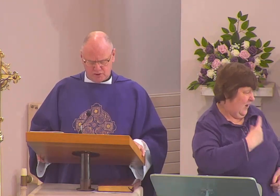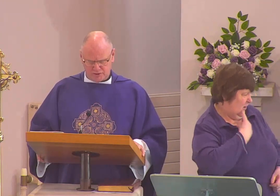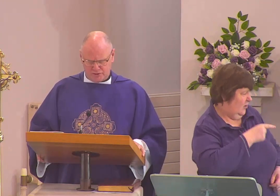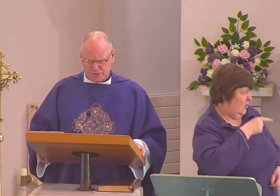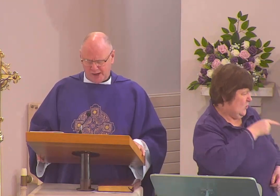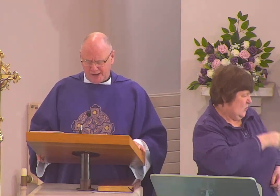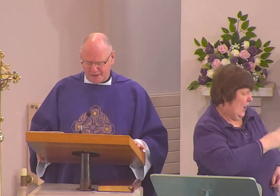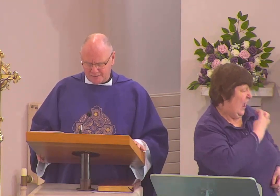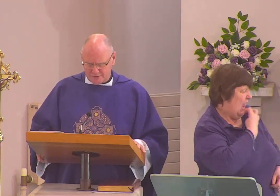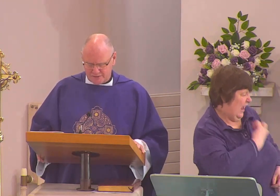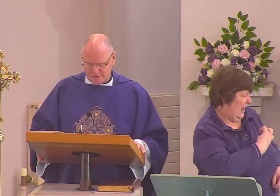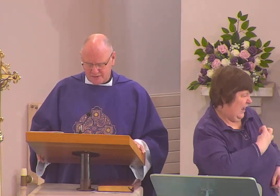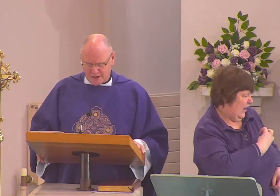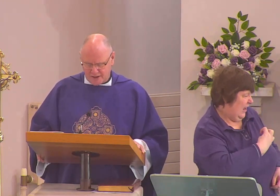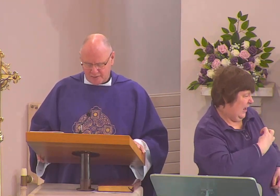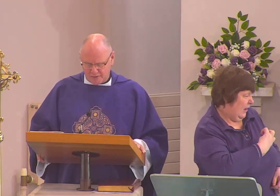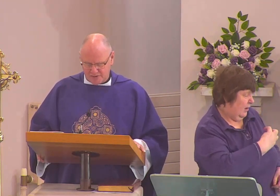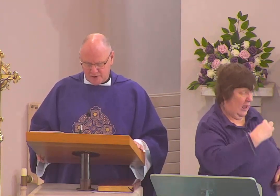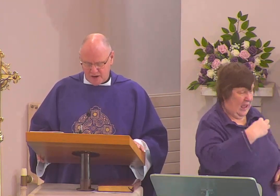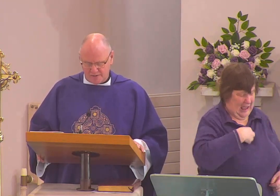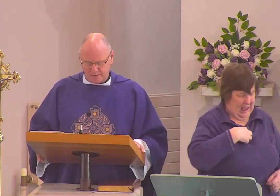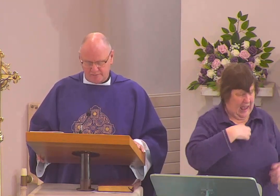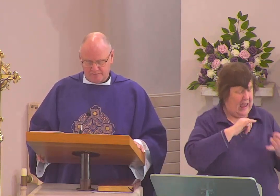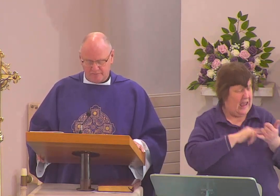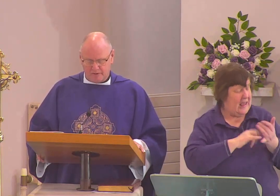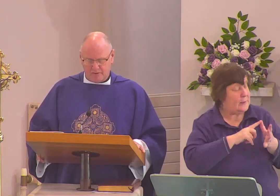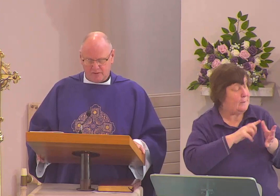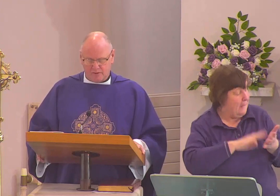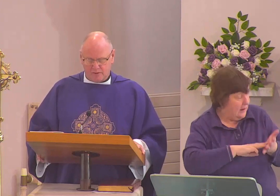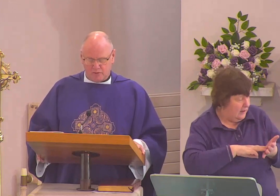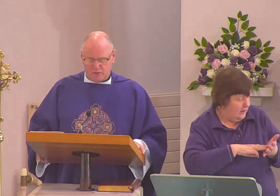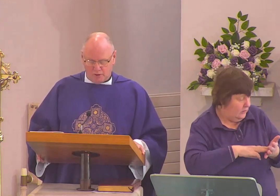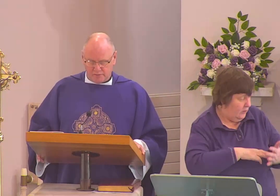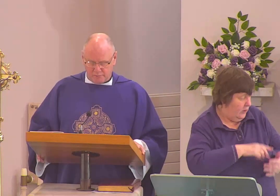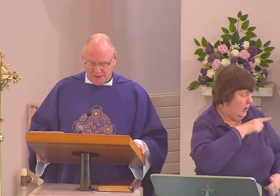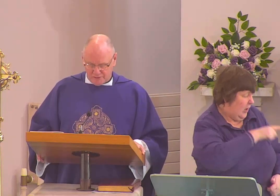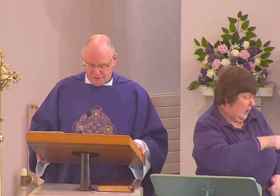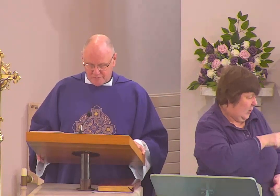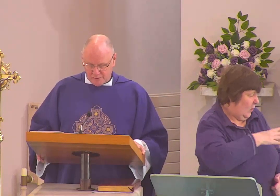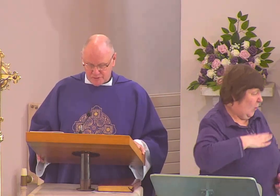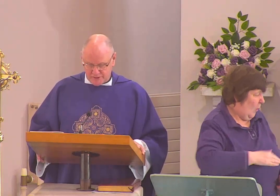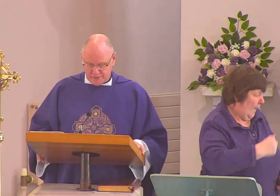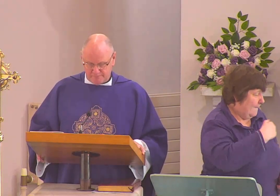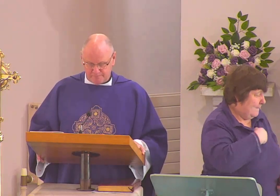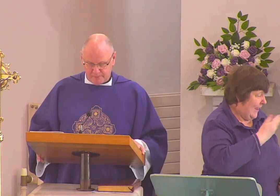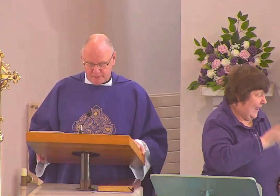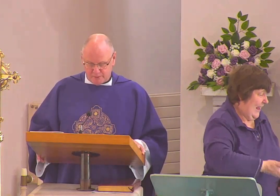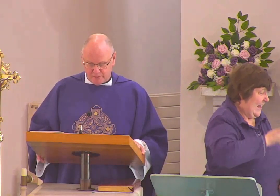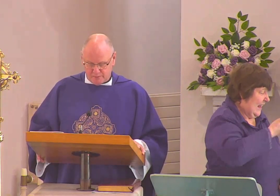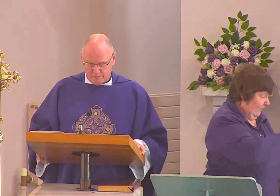are a Jew and I am a Samaritan. You want me to give you a drink?"